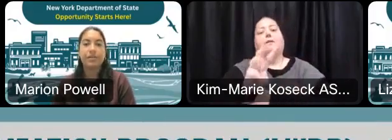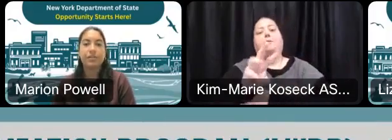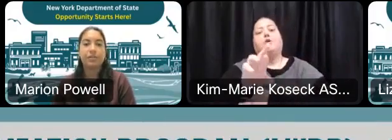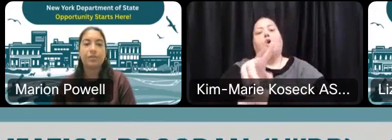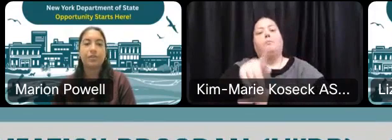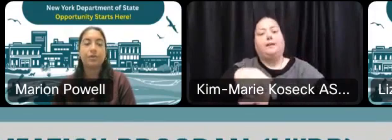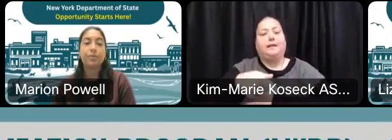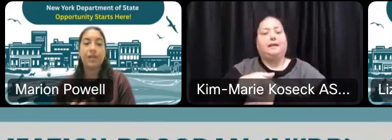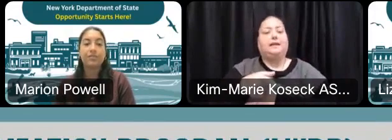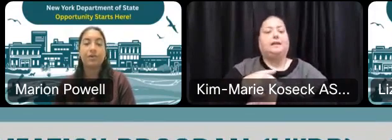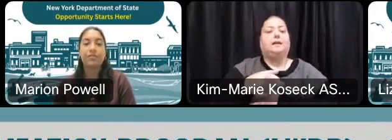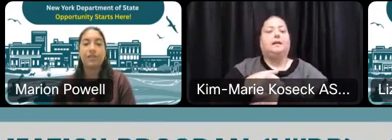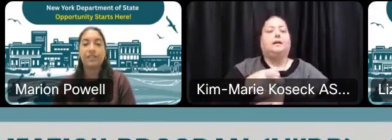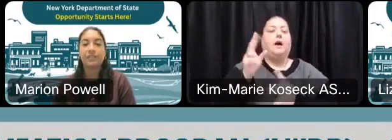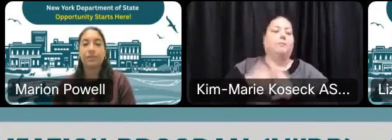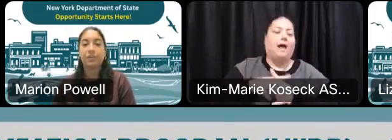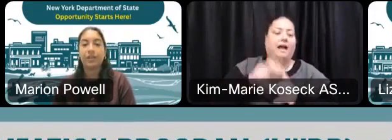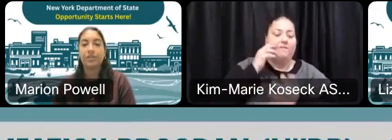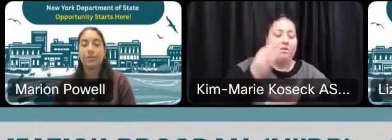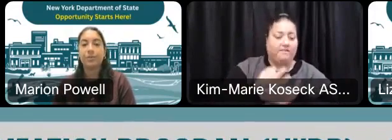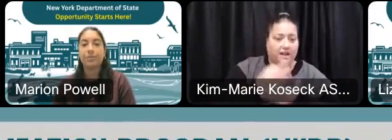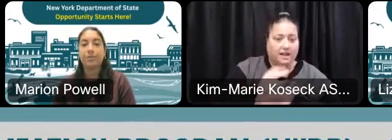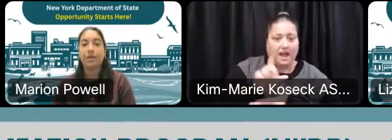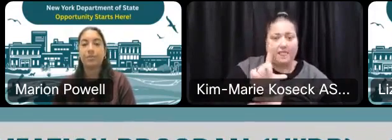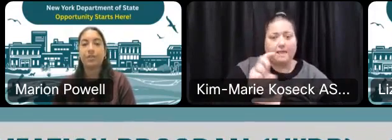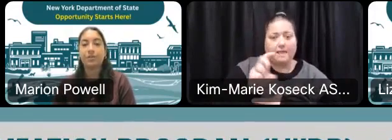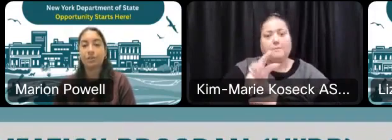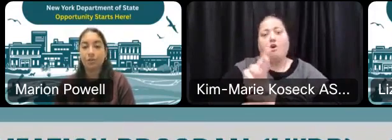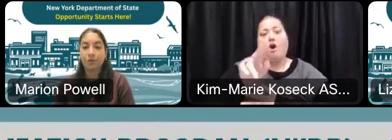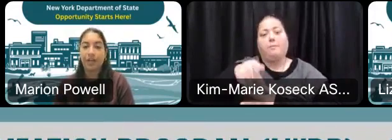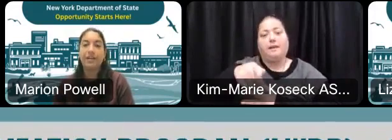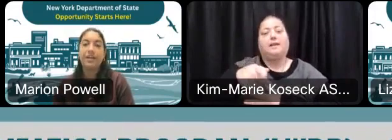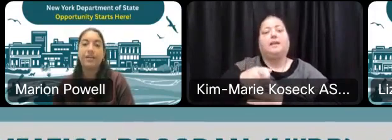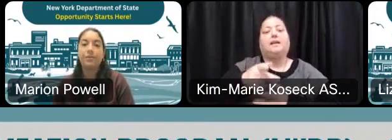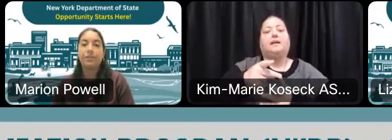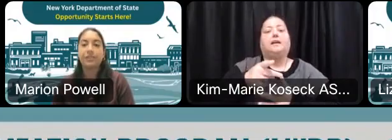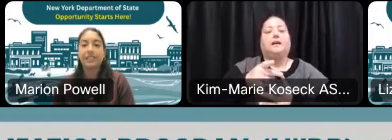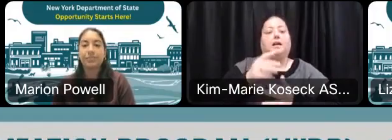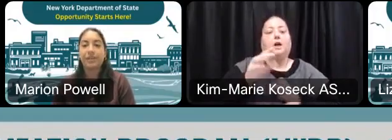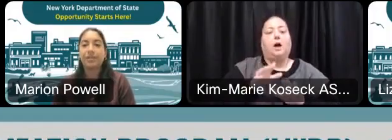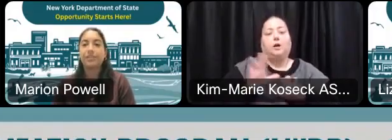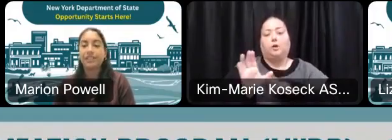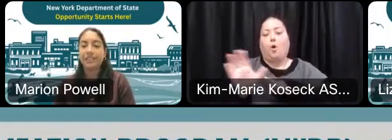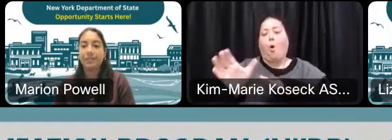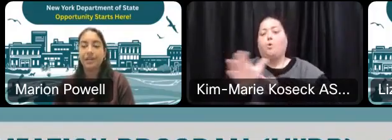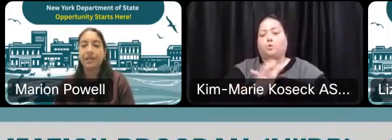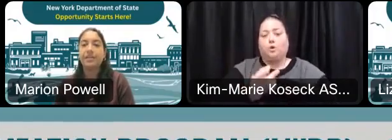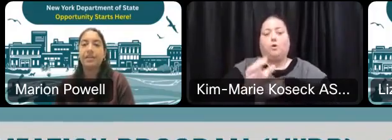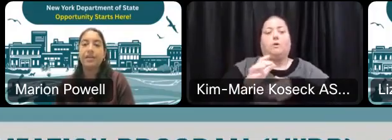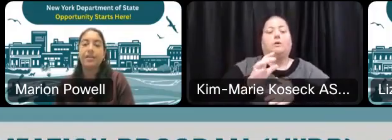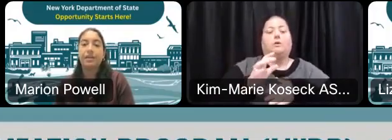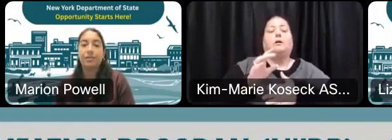can also, so applying for our funds through the LWRP program, you can also create a coastal assessment and resiliency